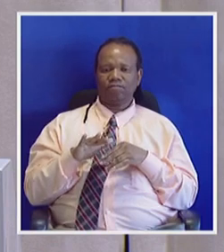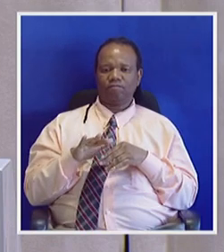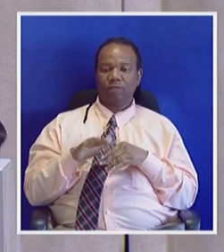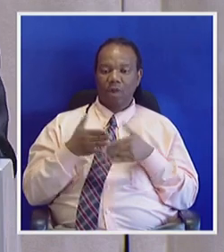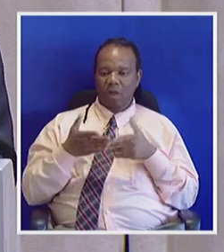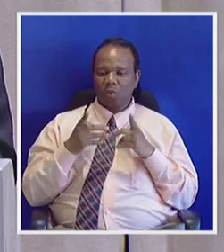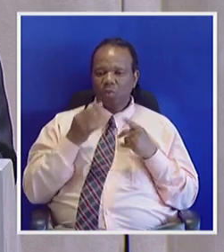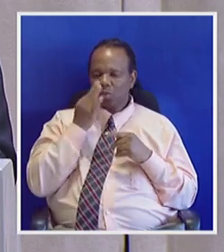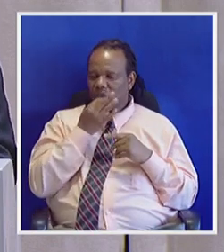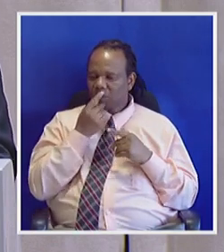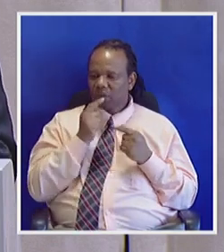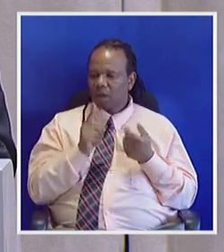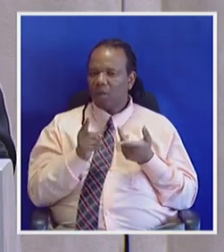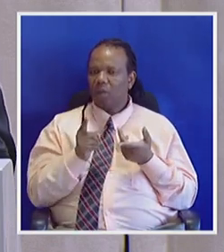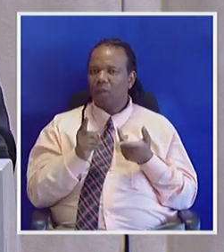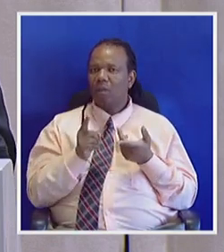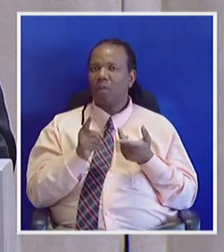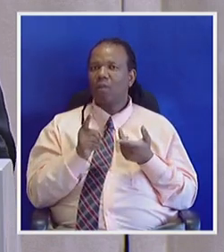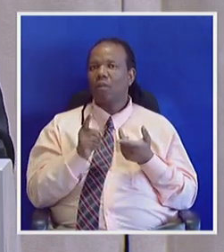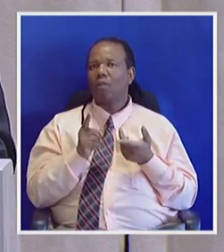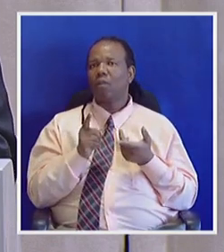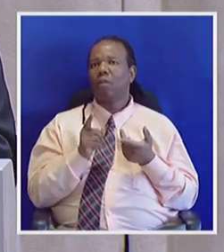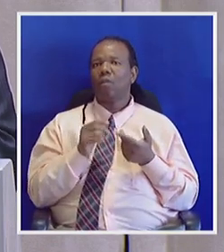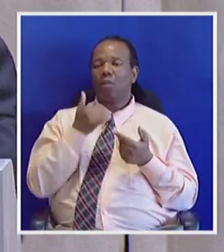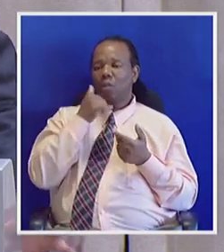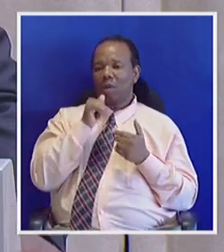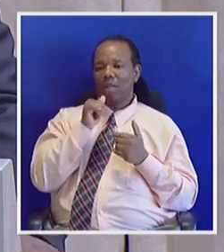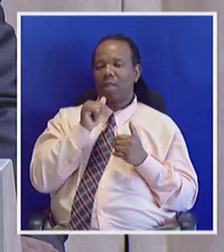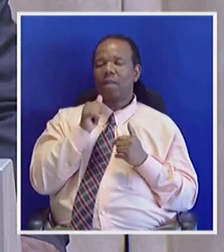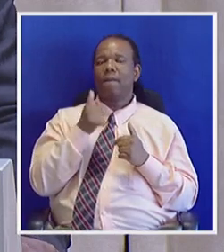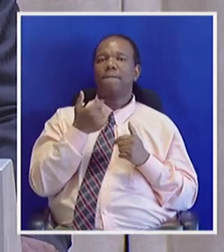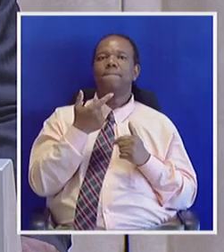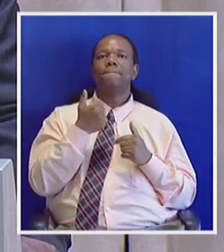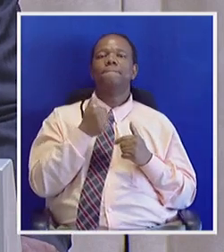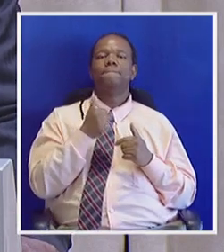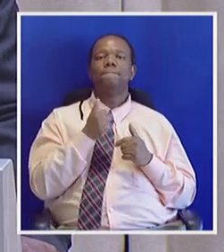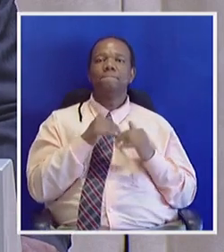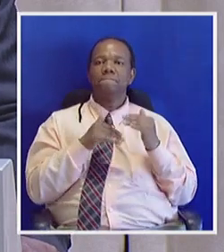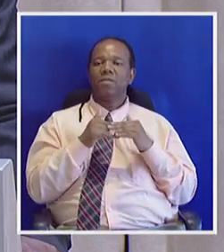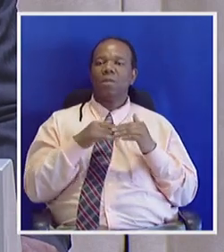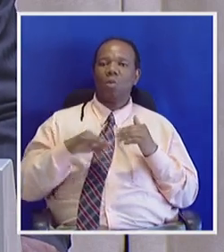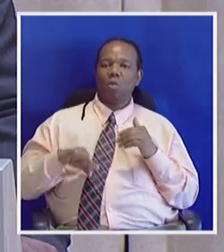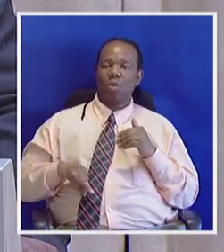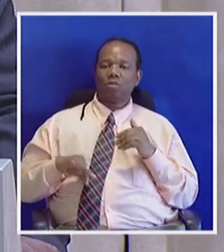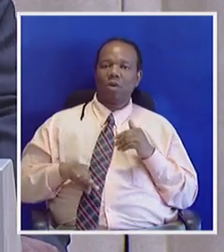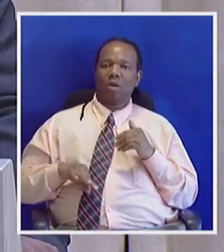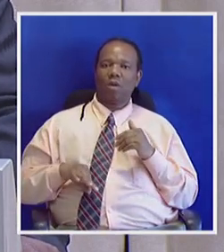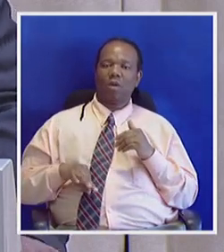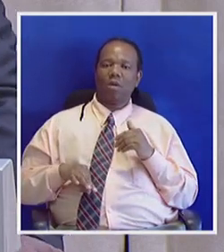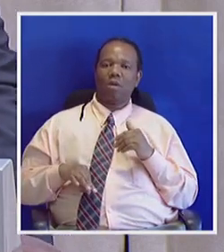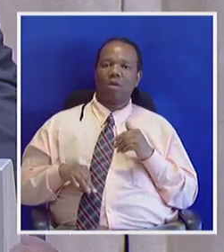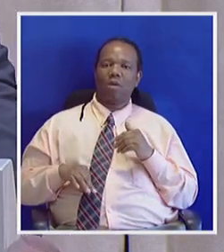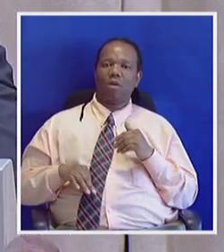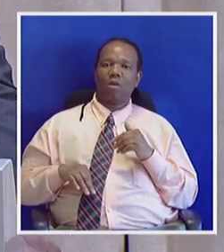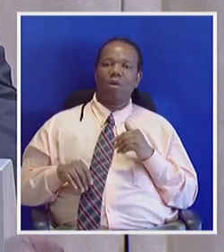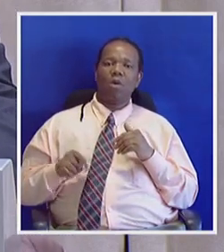jwale wa national minimum wage ho hloka halo re ba sebetsi bohle ba tsebe hore mmuso o